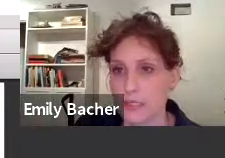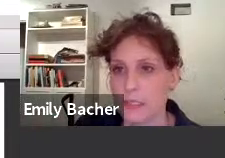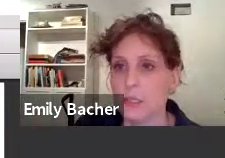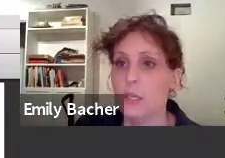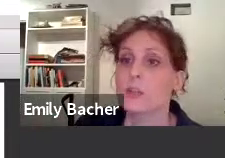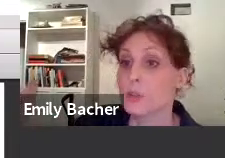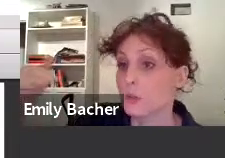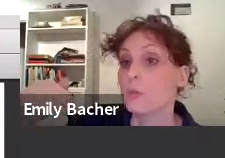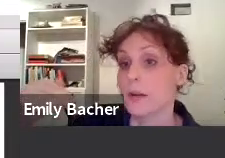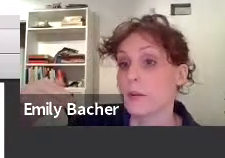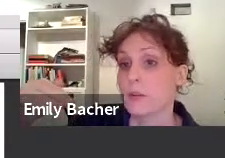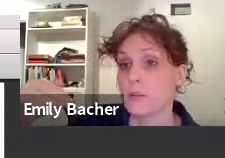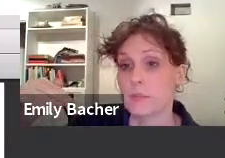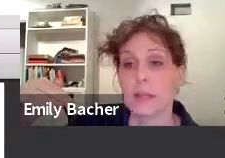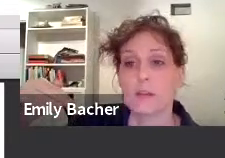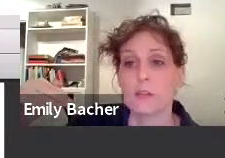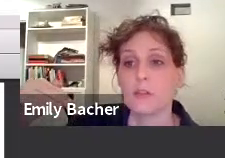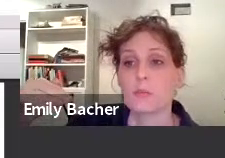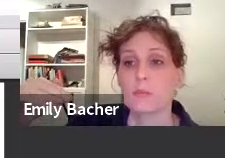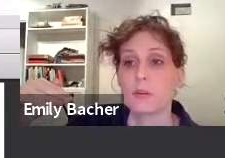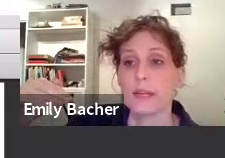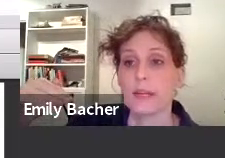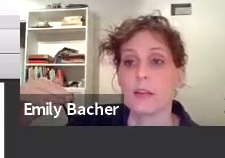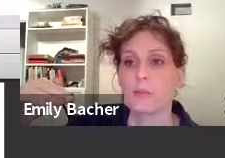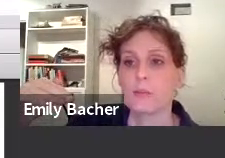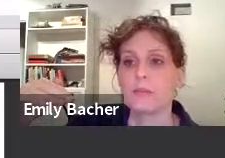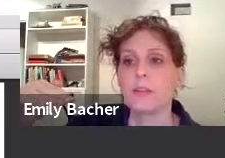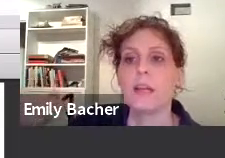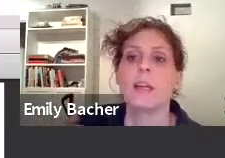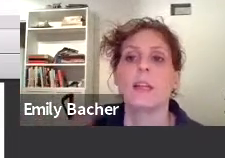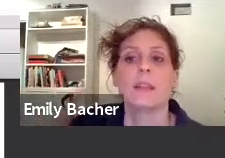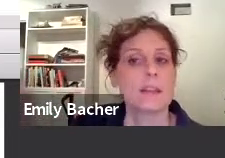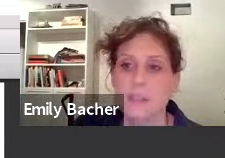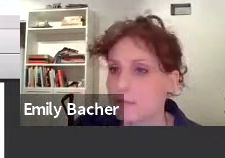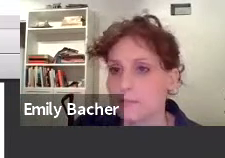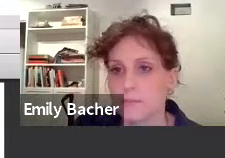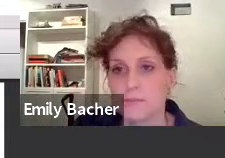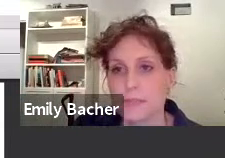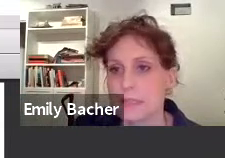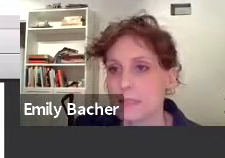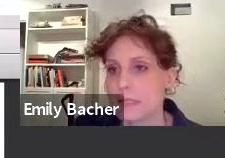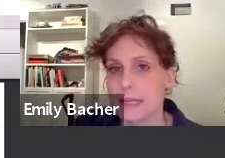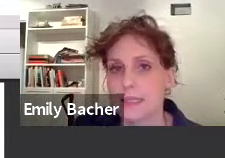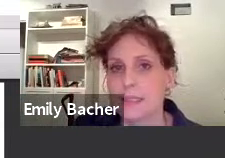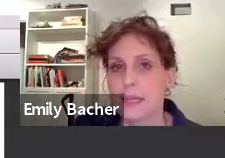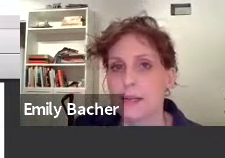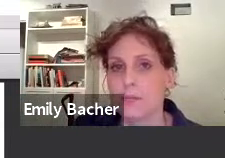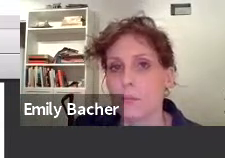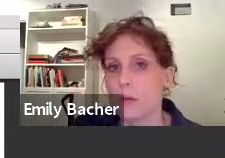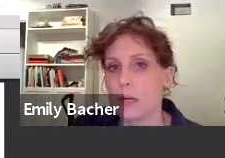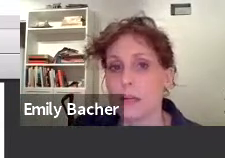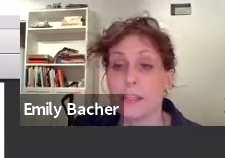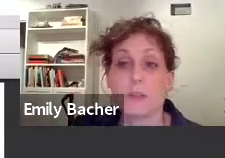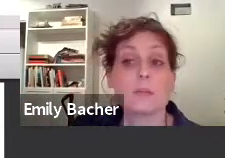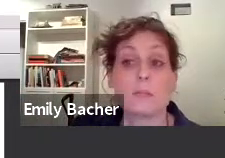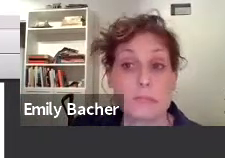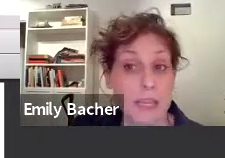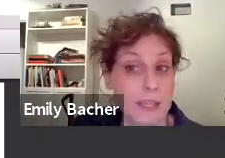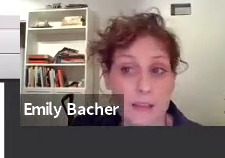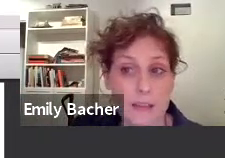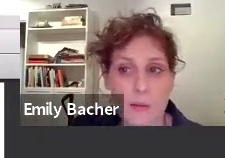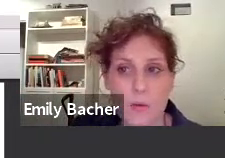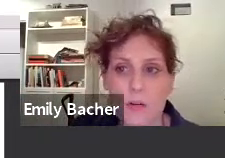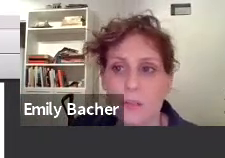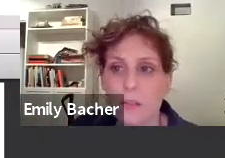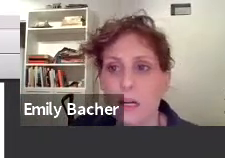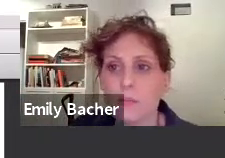public space to where those mechanical units were located on the roof. They've decided that they don't